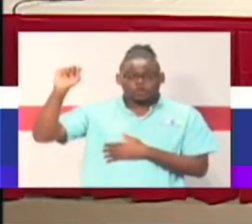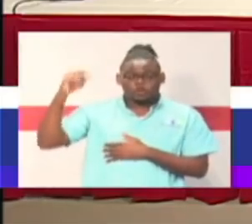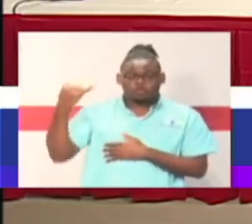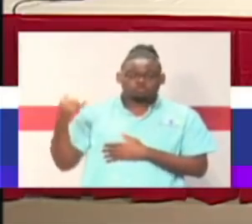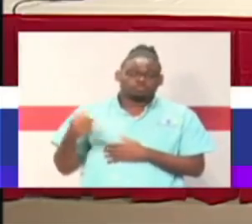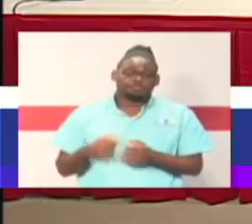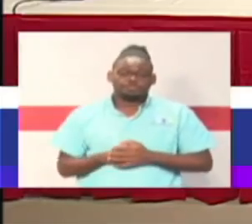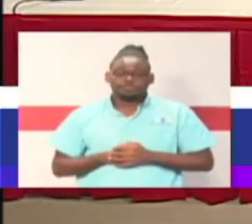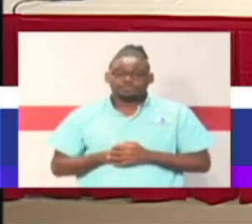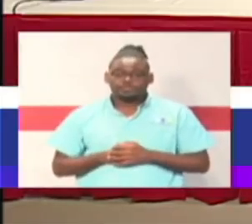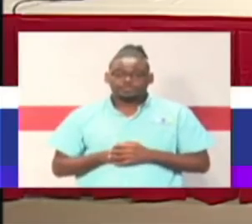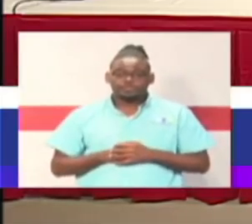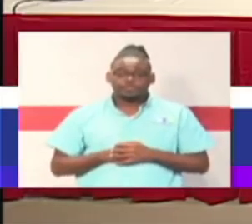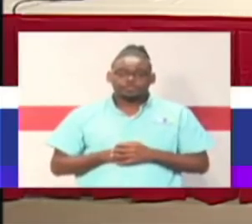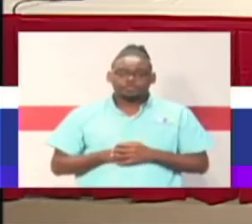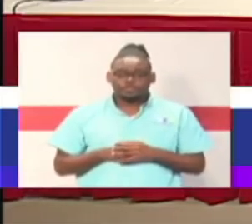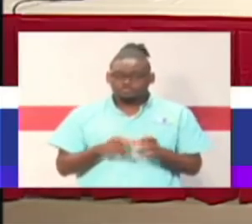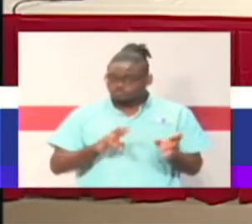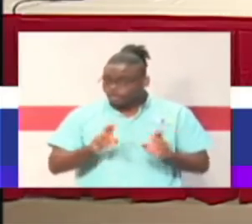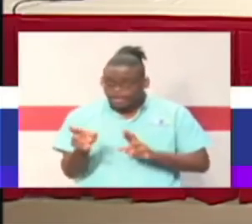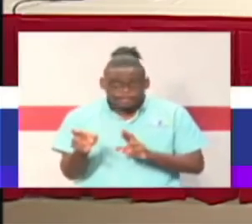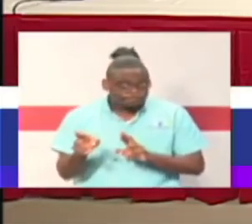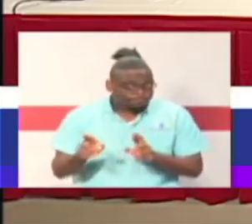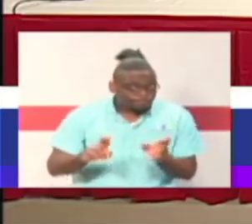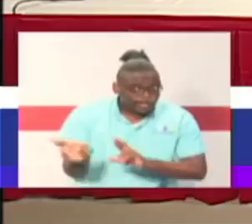Are we ready with questions from Radio Tamron?